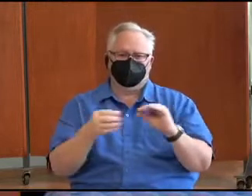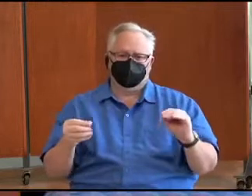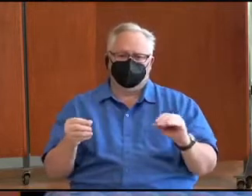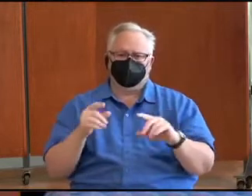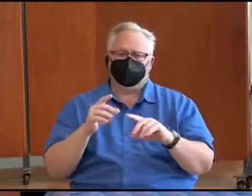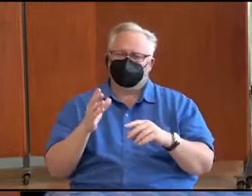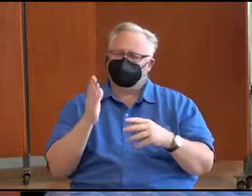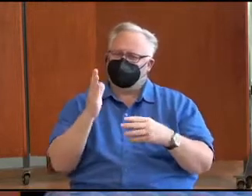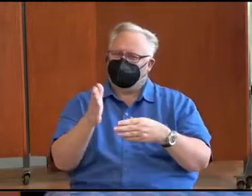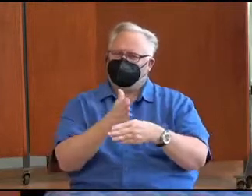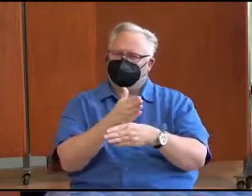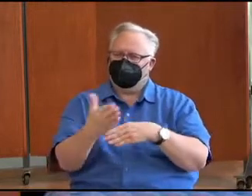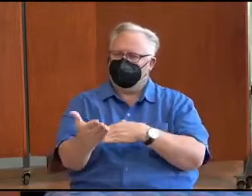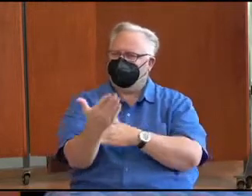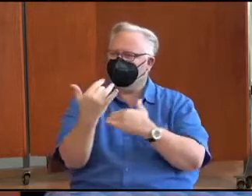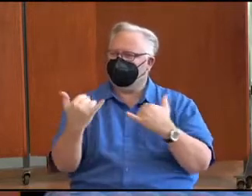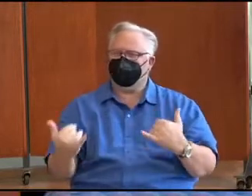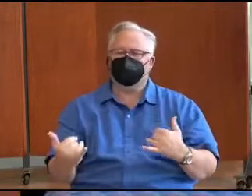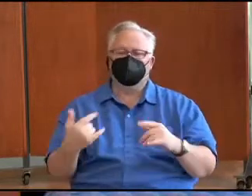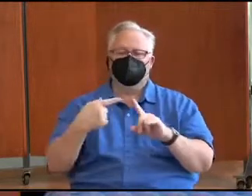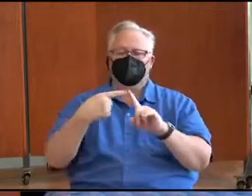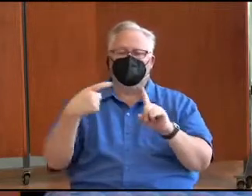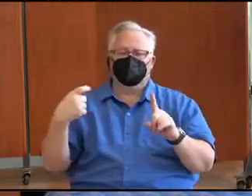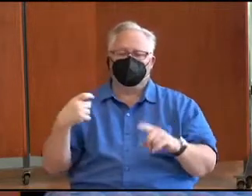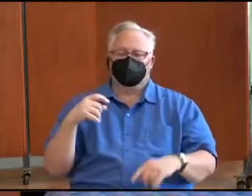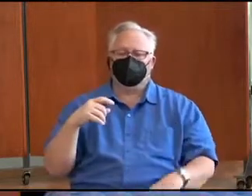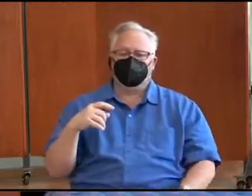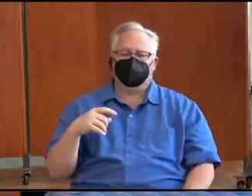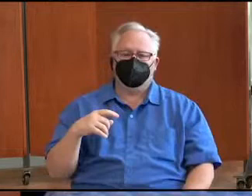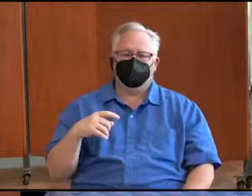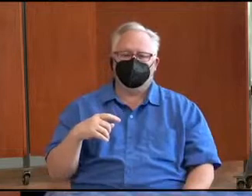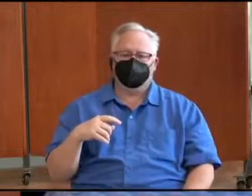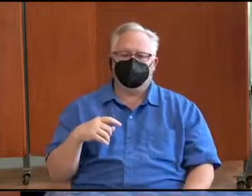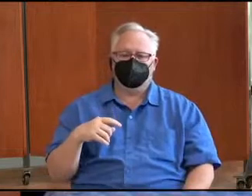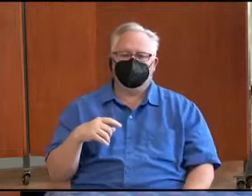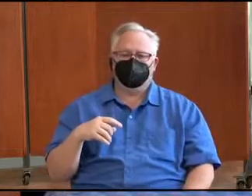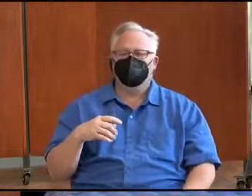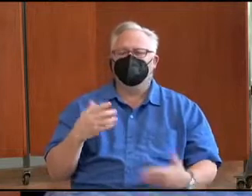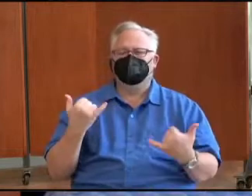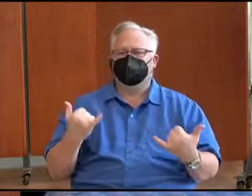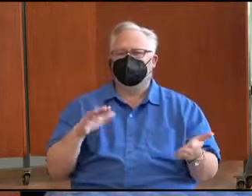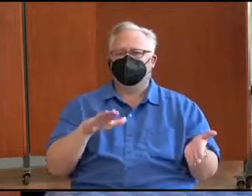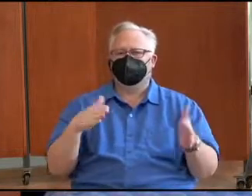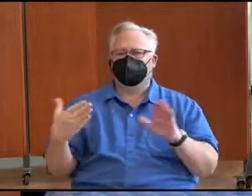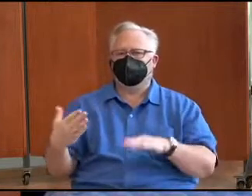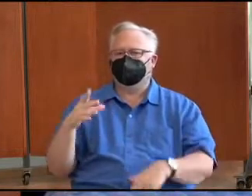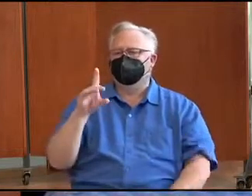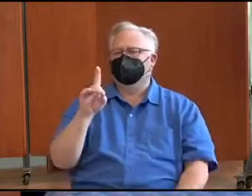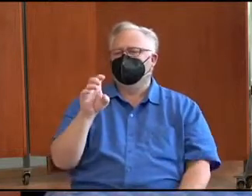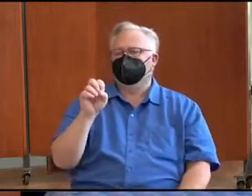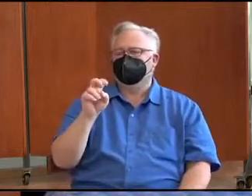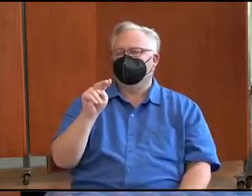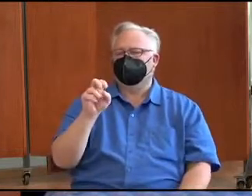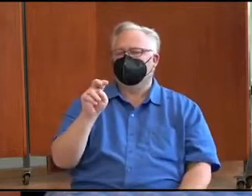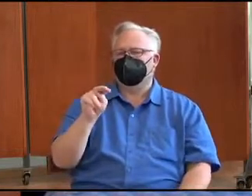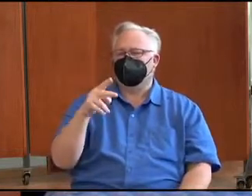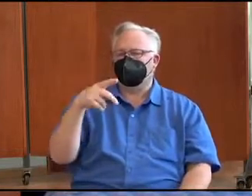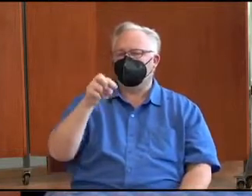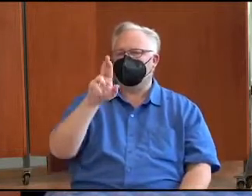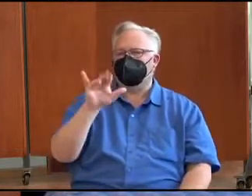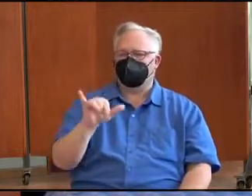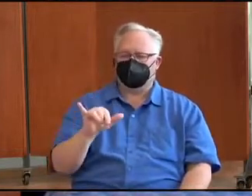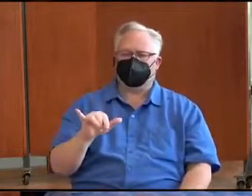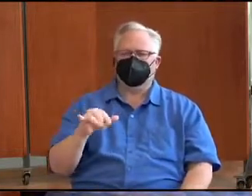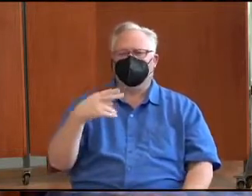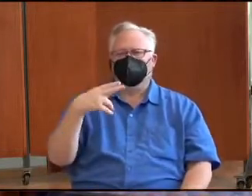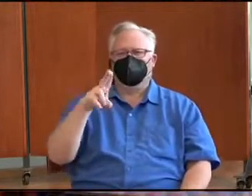that I want to share with you this morning. It's from the late Danan Perry, a writer and humanitarian, and he